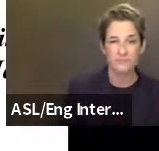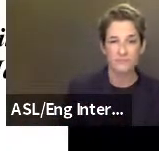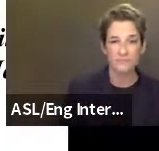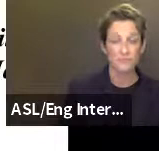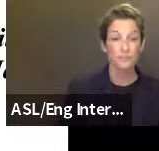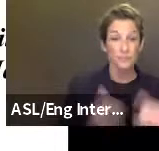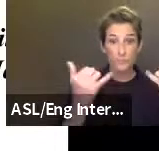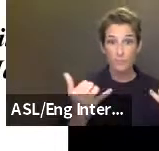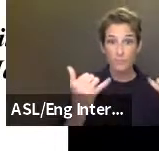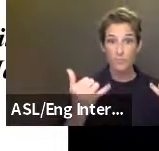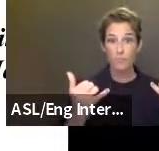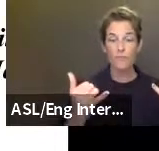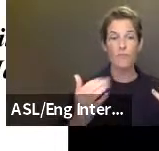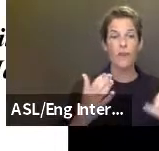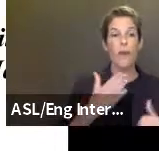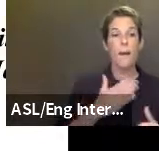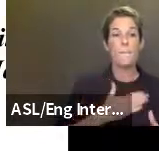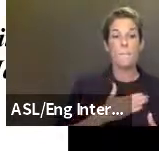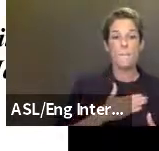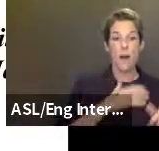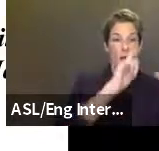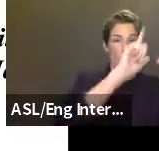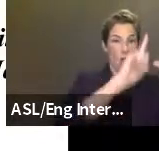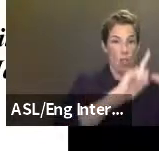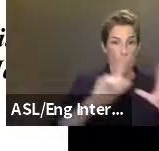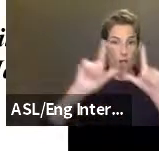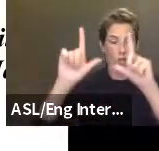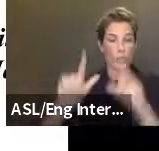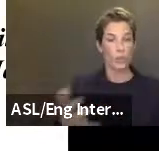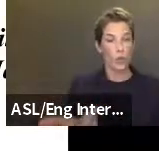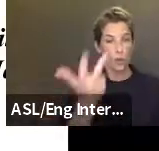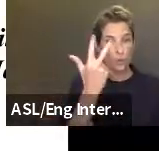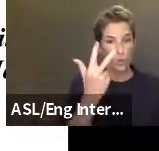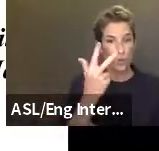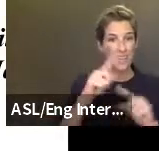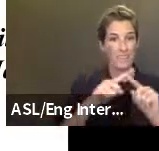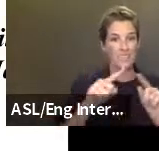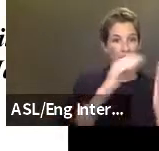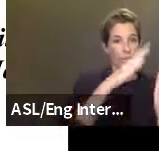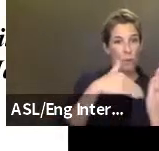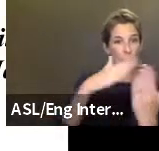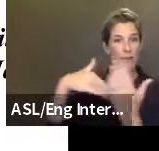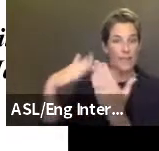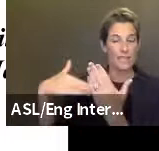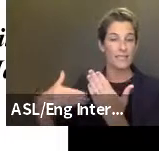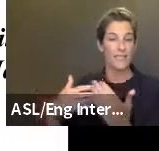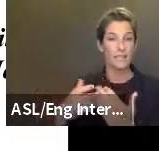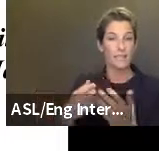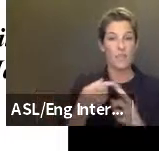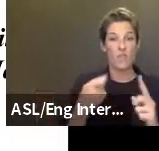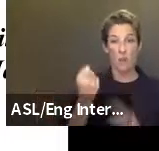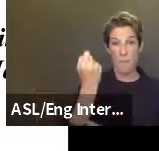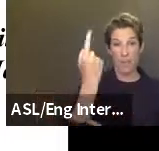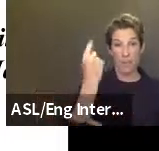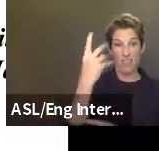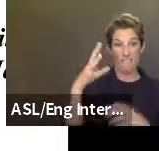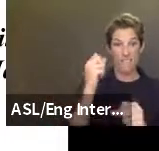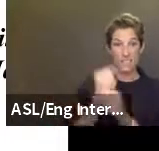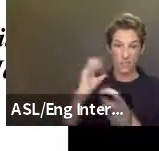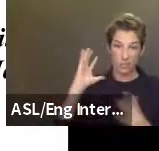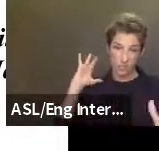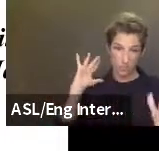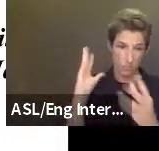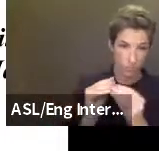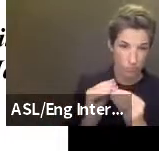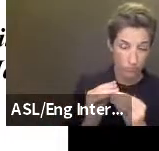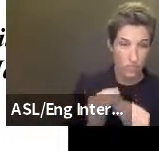Well, today, I collaged 3 printed images of my paintings from the past 11 years by adhering them to a canvas painted orange